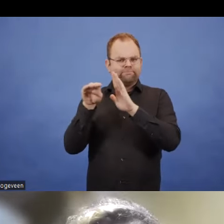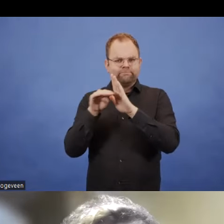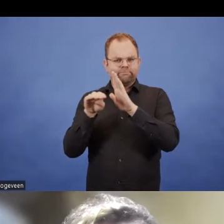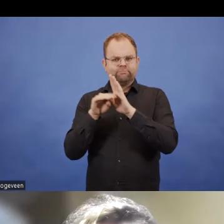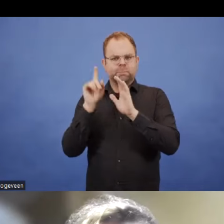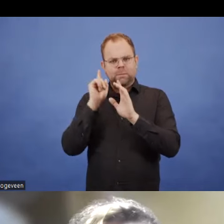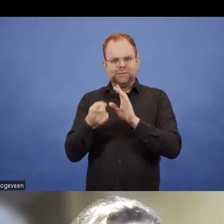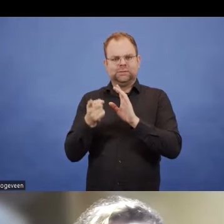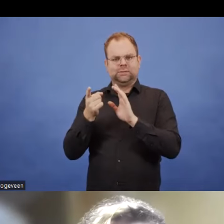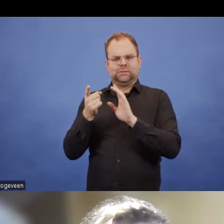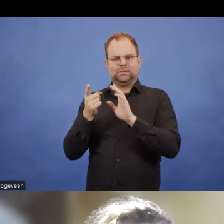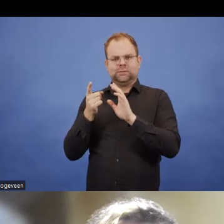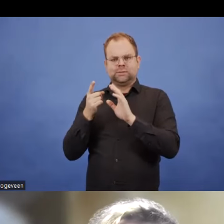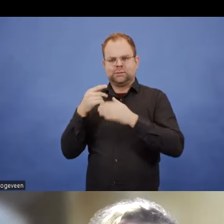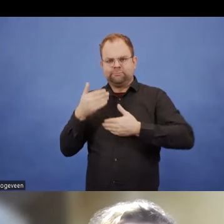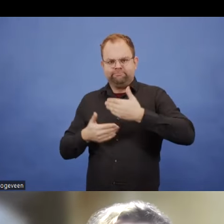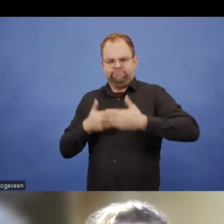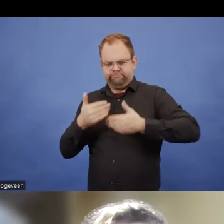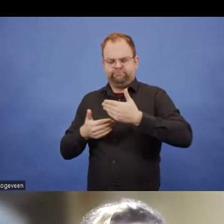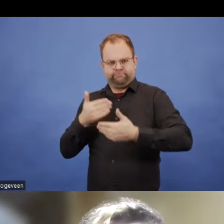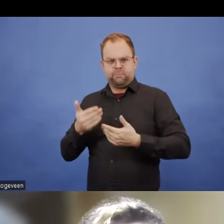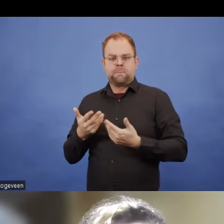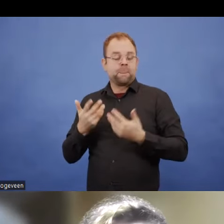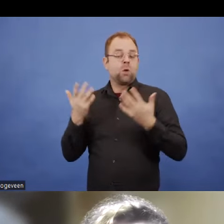condition or intellectual disabilities.